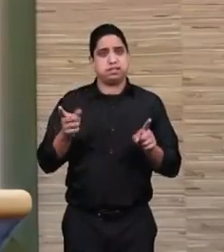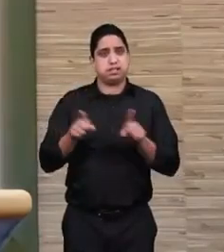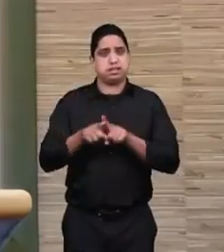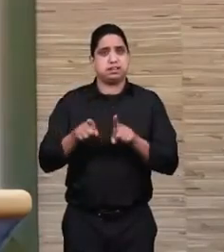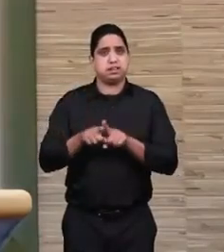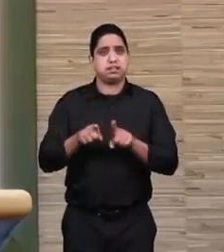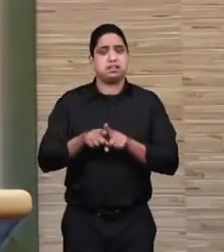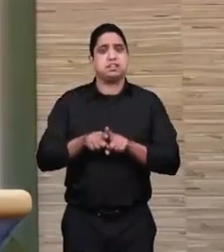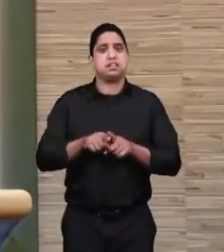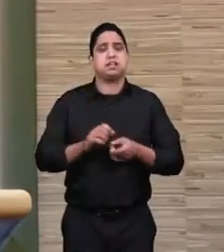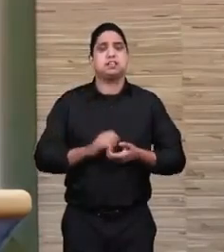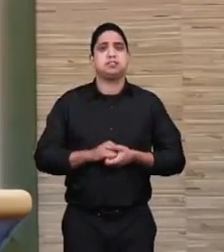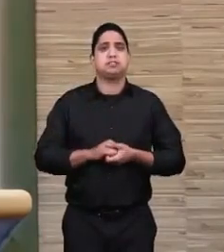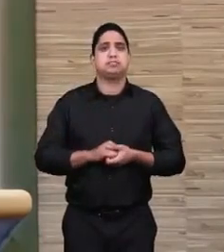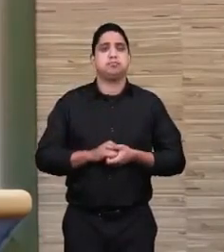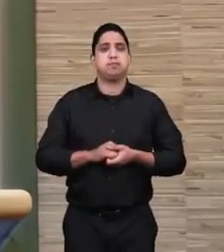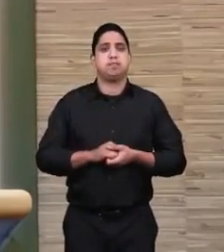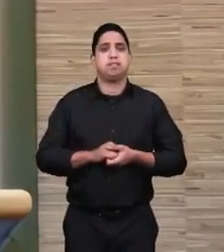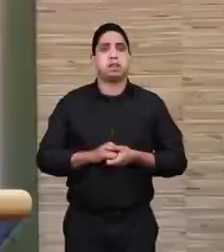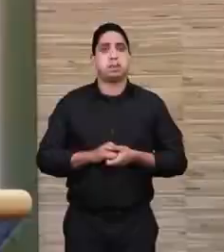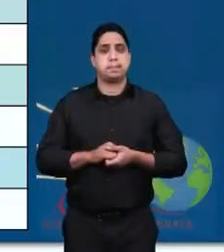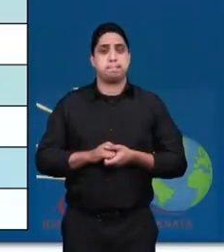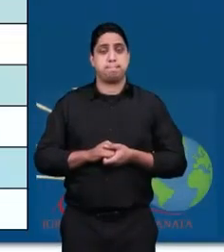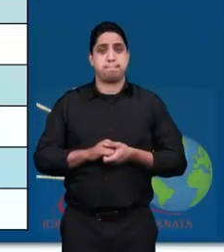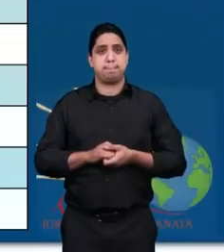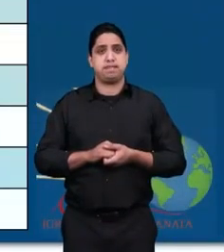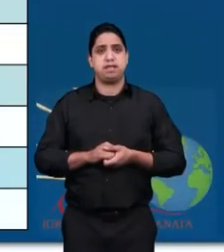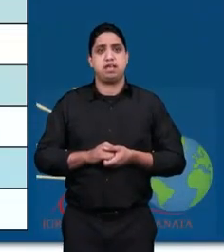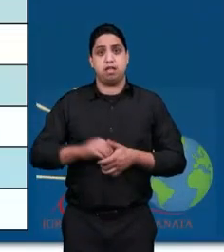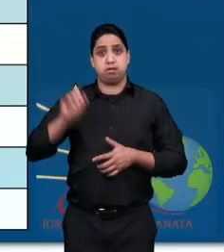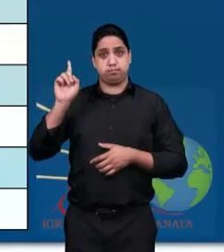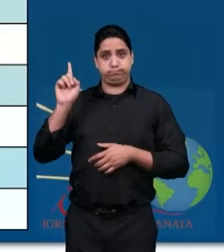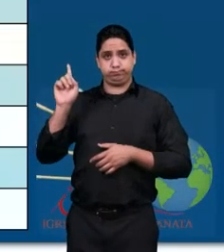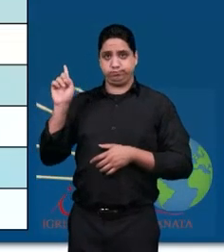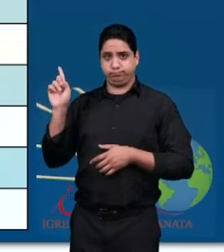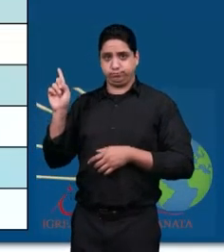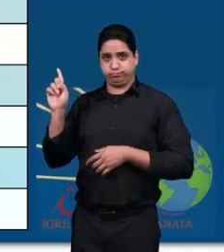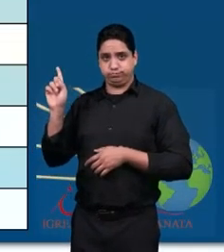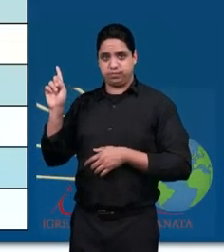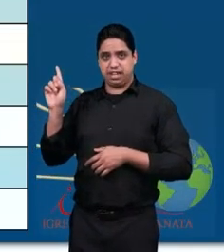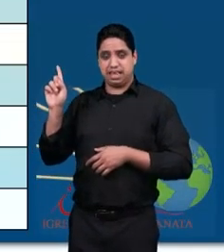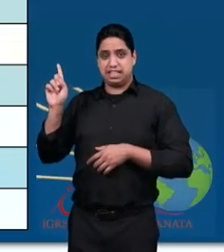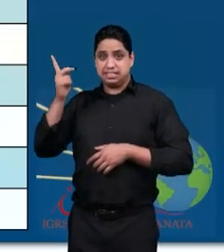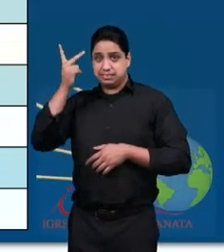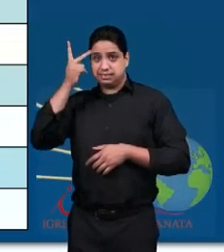the numbers of other states which we didn't cover. We had São Paulo with